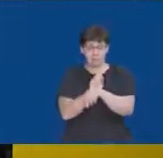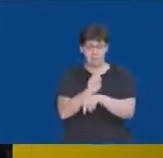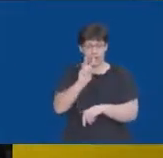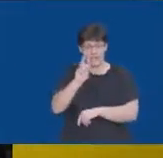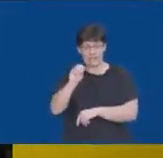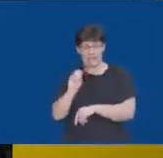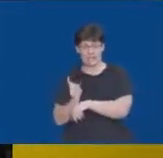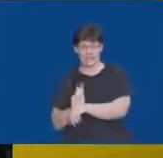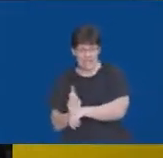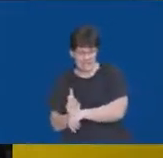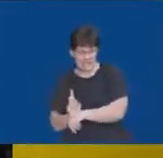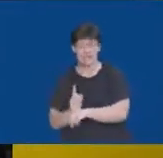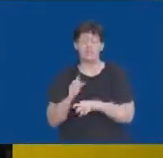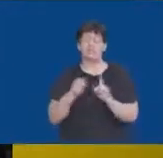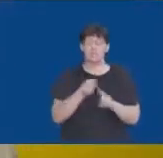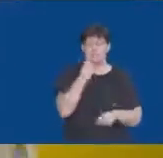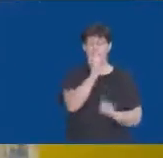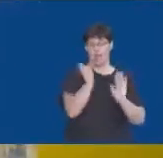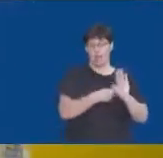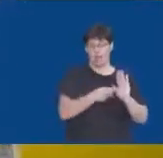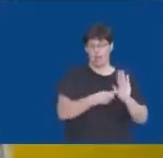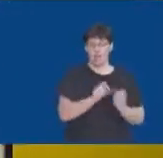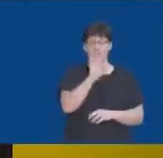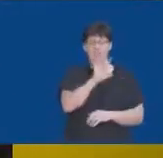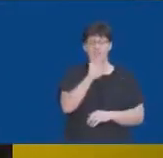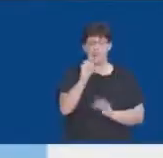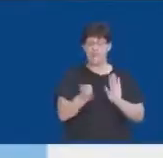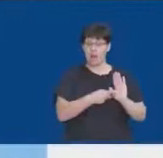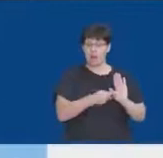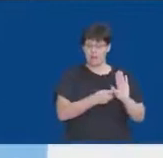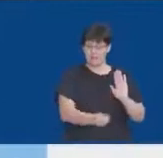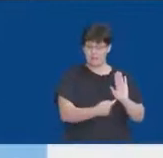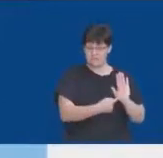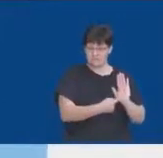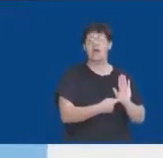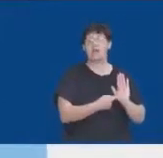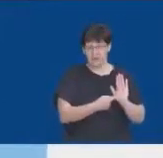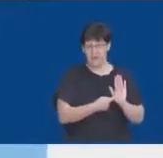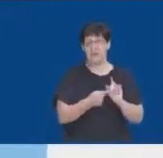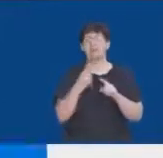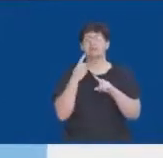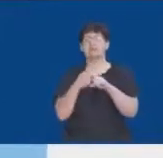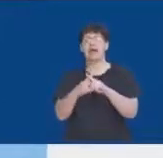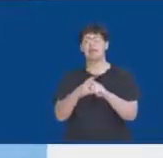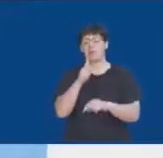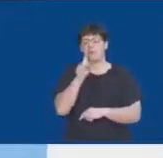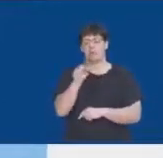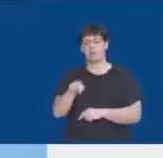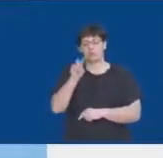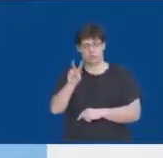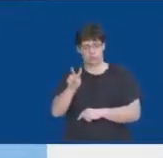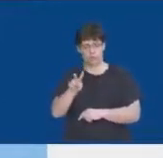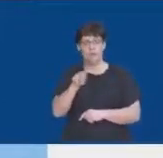if your first question is out of 30 marks, you can then take this answer and multiply it by 30 and know that you need to